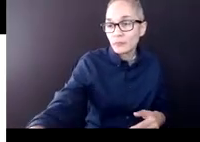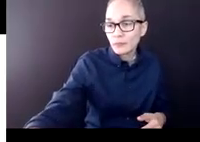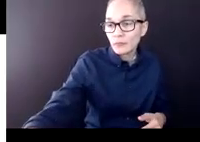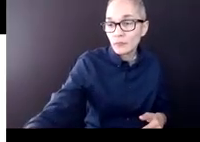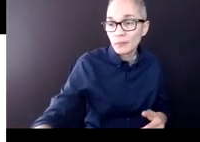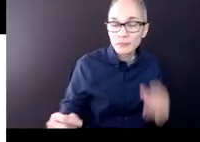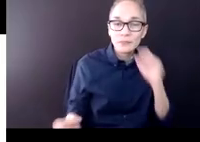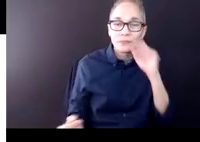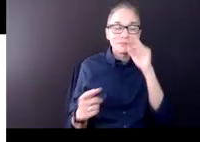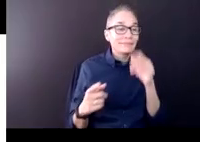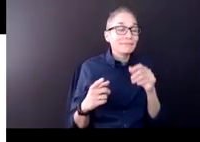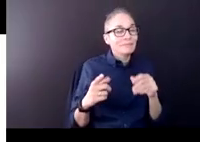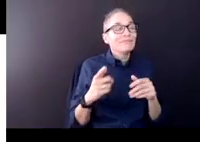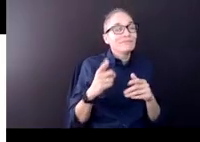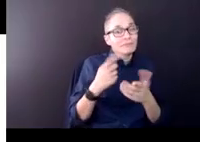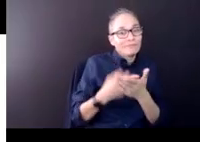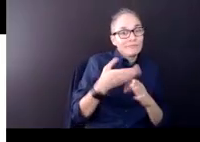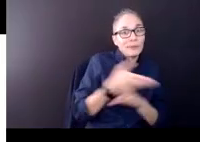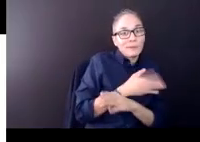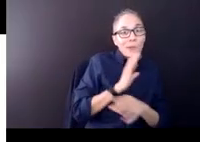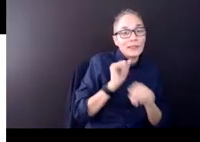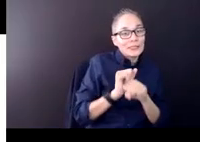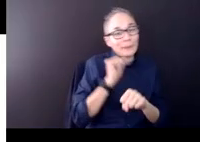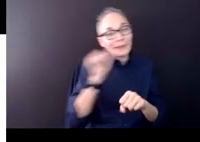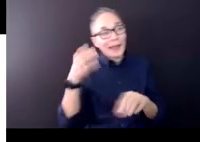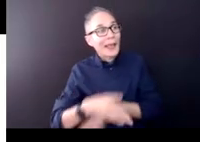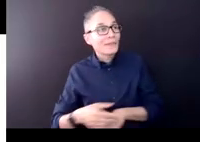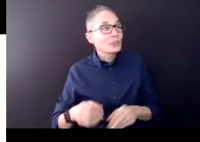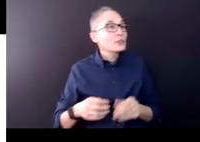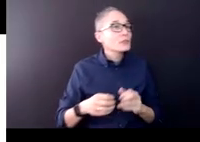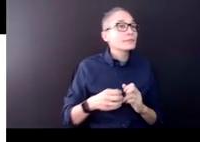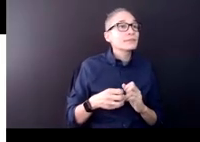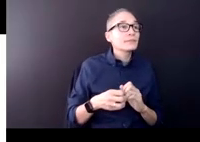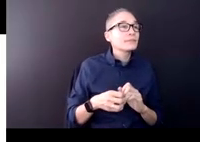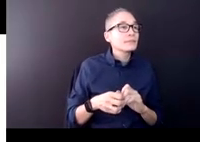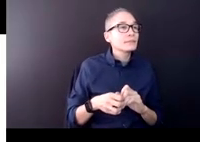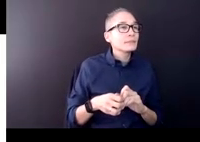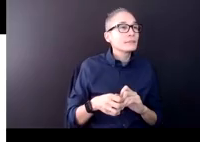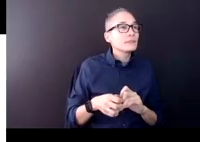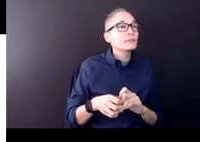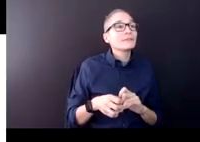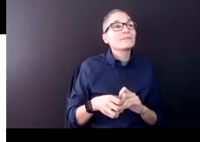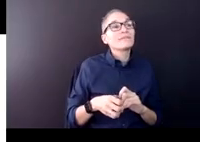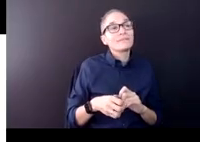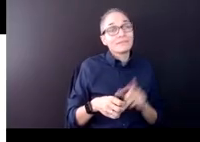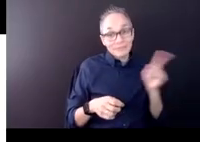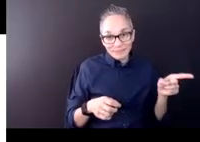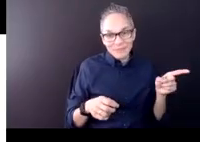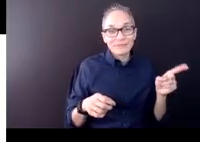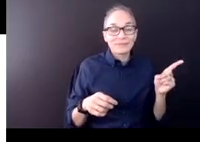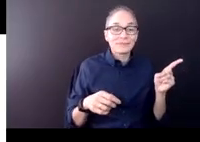rather than just after. I think that could be really helpful. Oops, excuse me. Let me go back real quick.